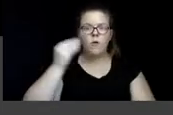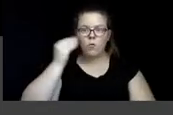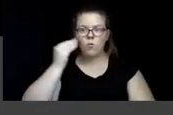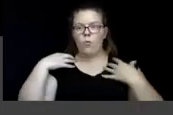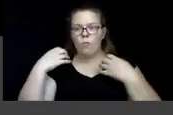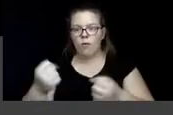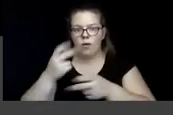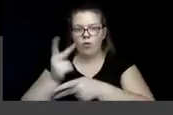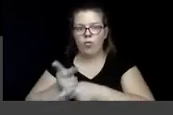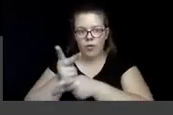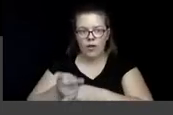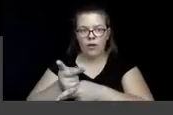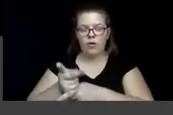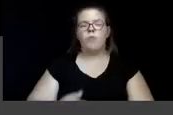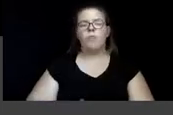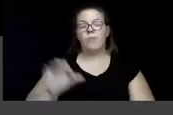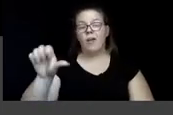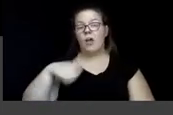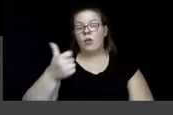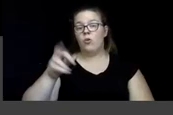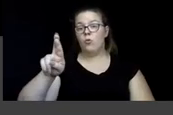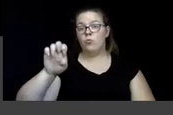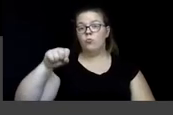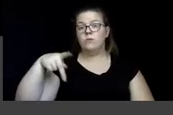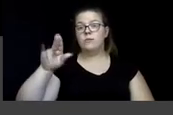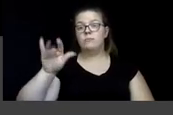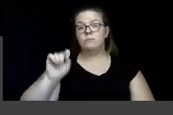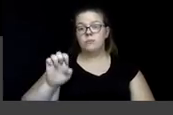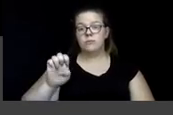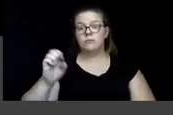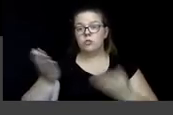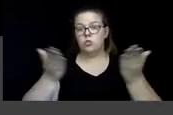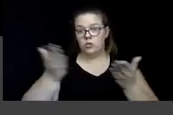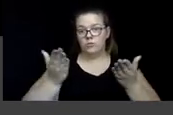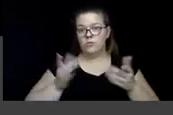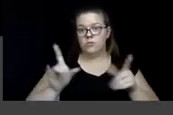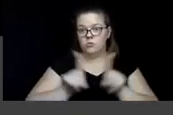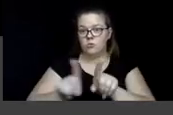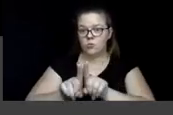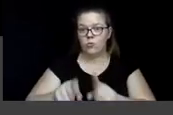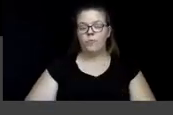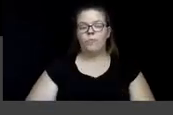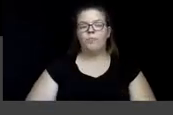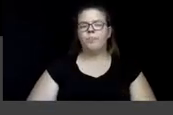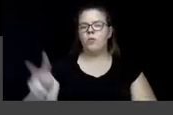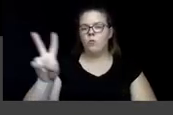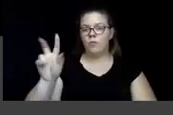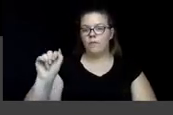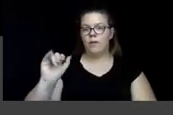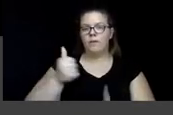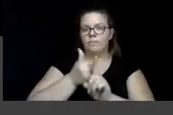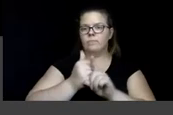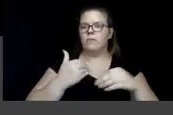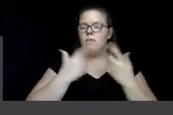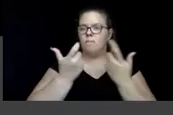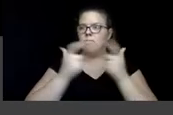and for other respite services as well. So the VA has a big community